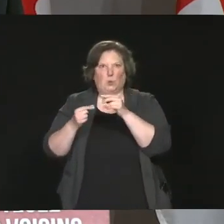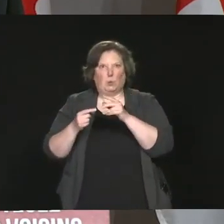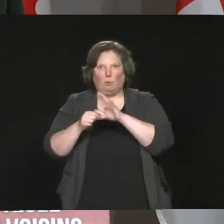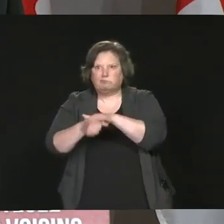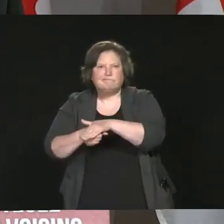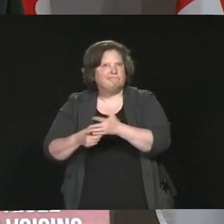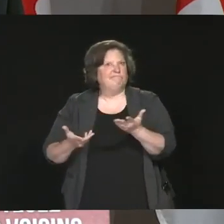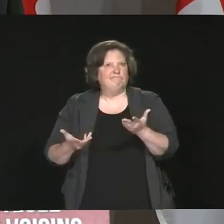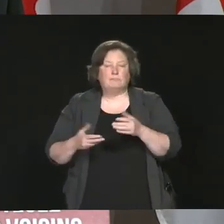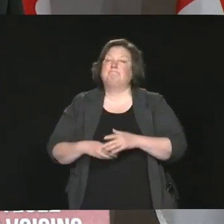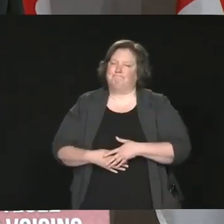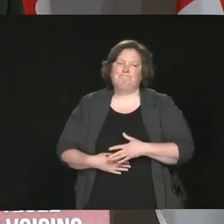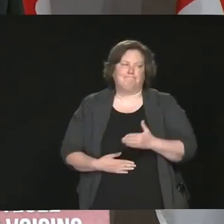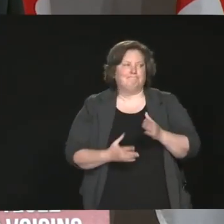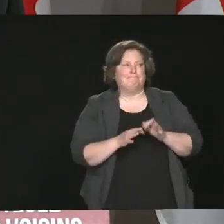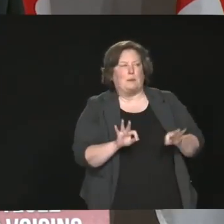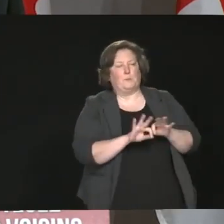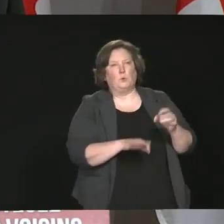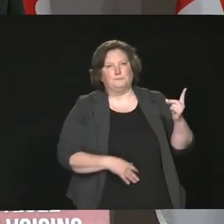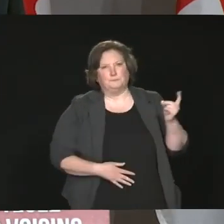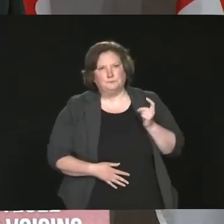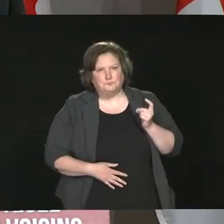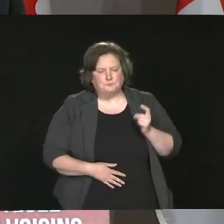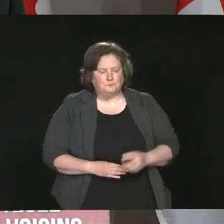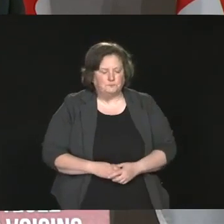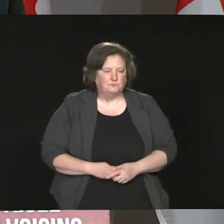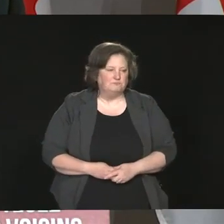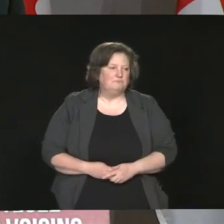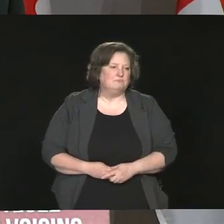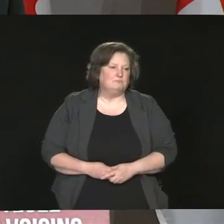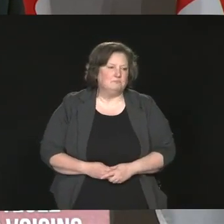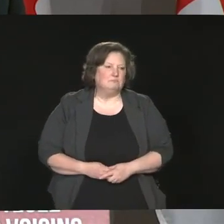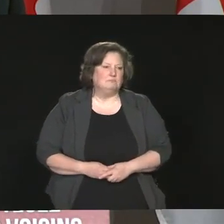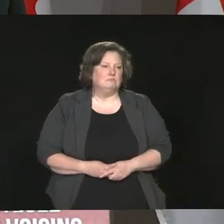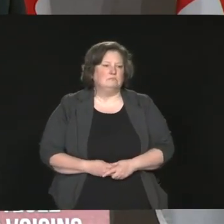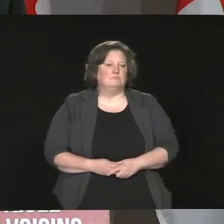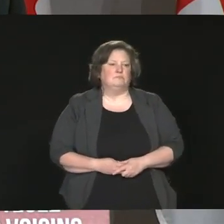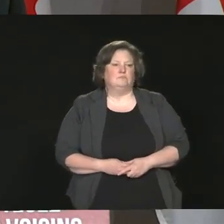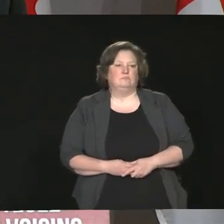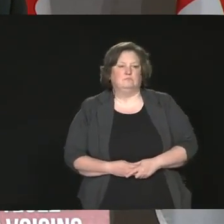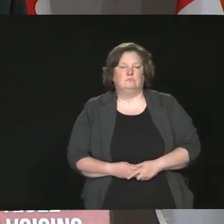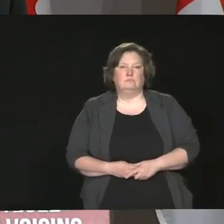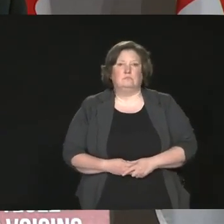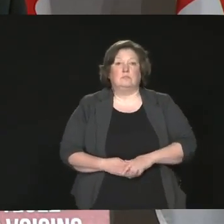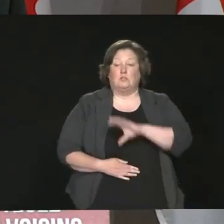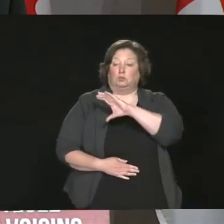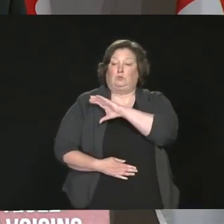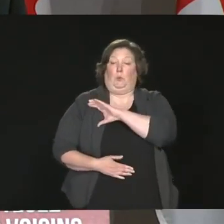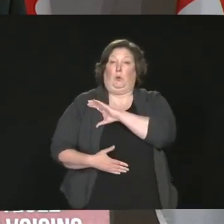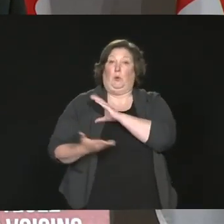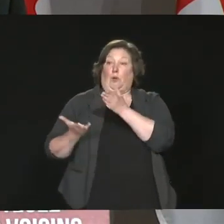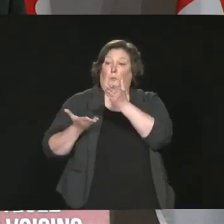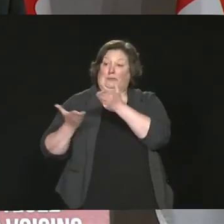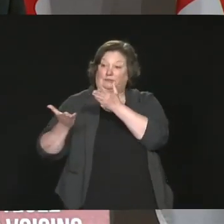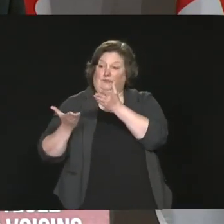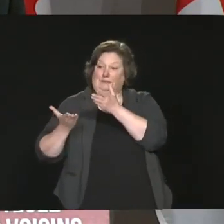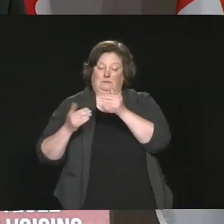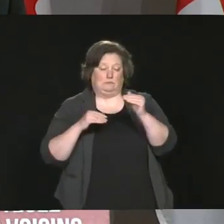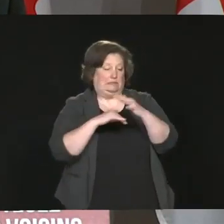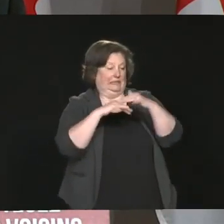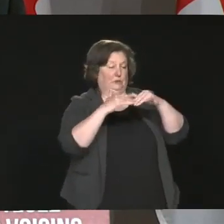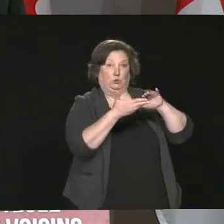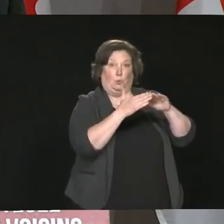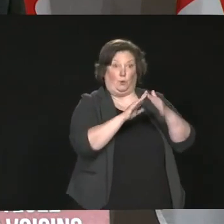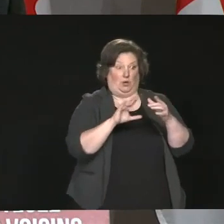relationship and the service that the policing services in Indigenous communities, clearly that there is work to be